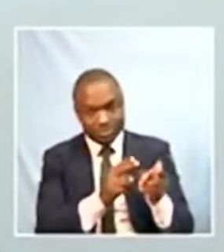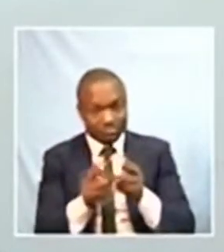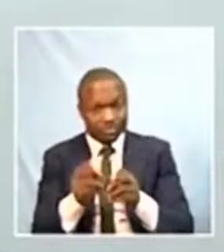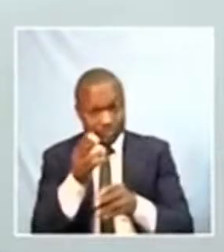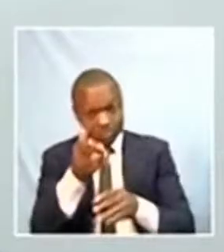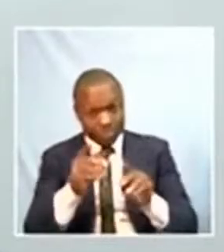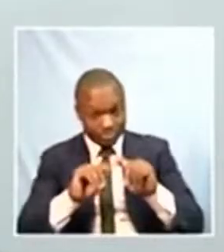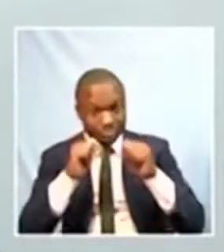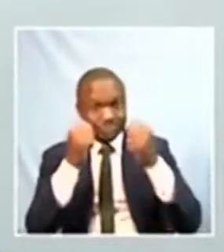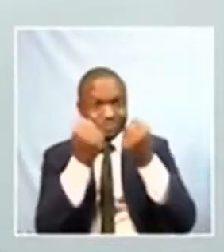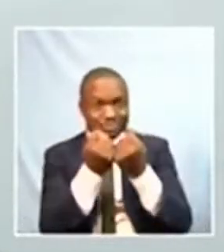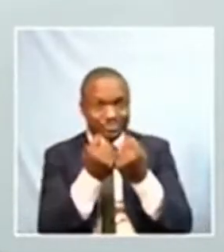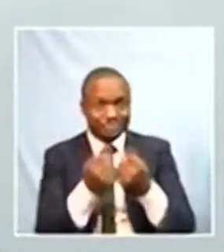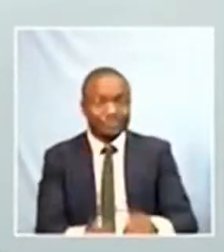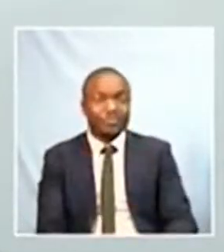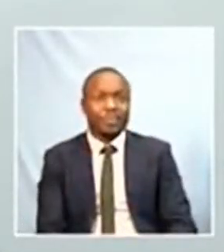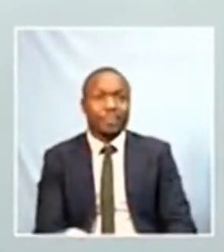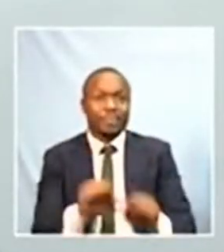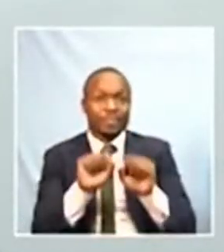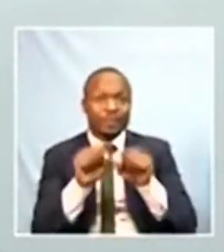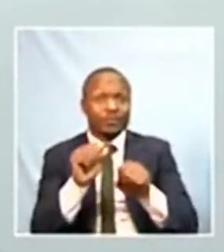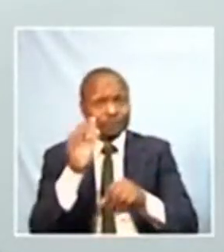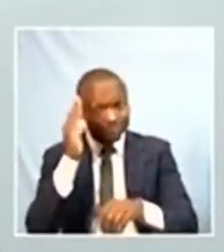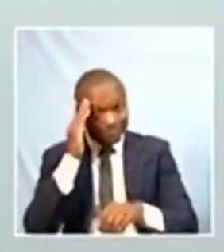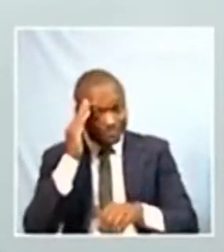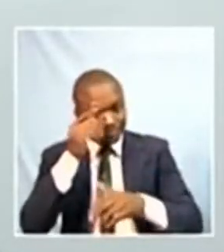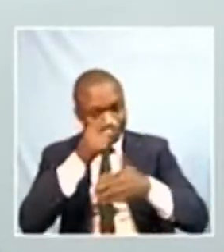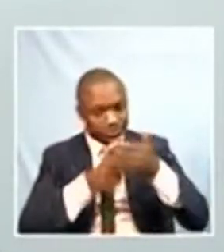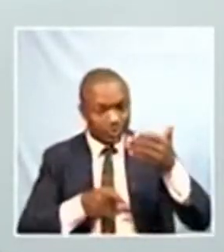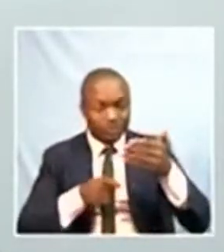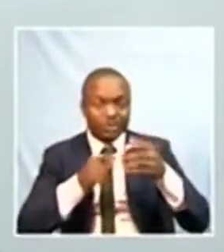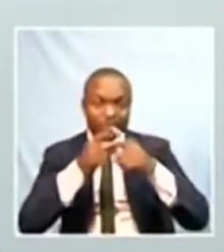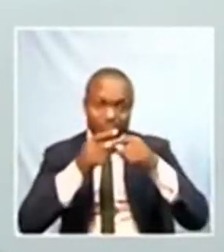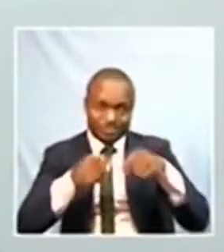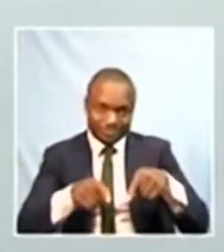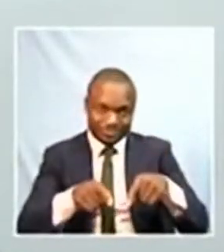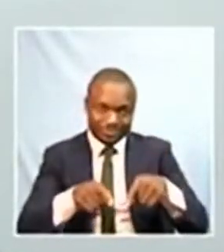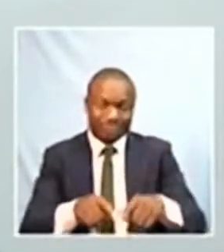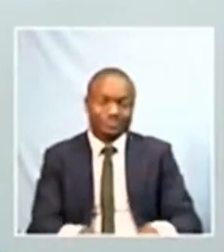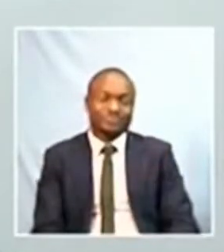You're a team. May we know what was the cause?